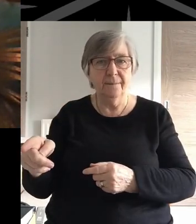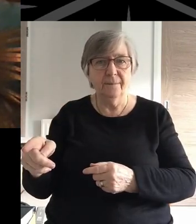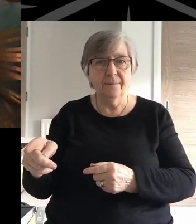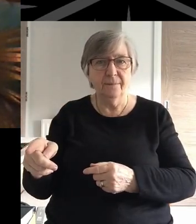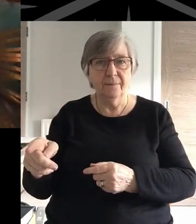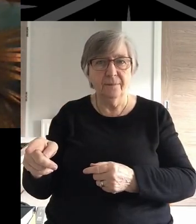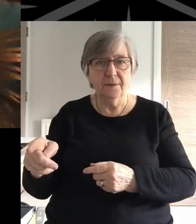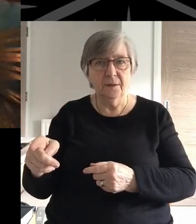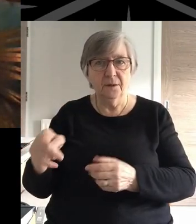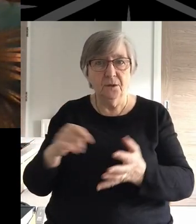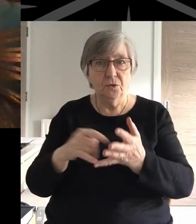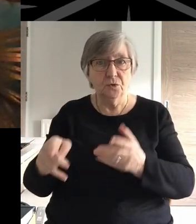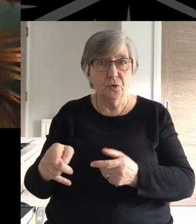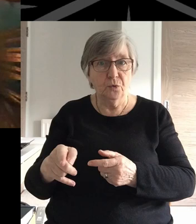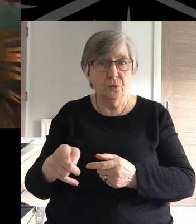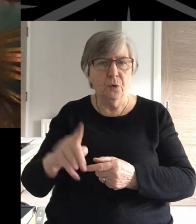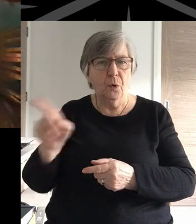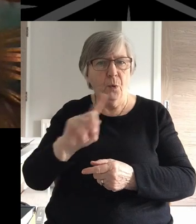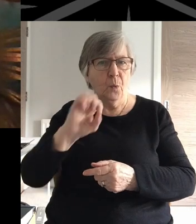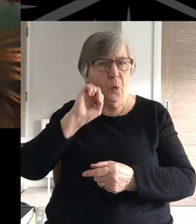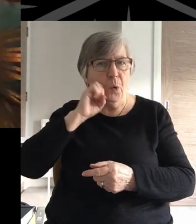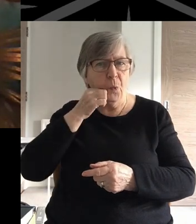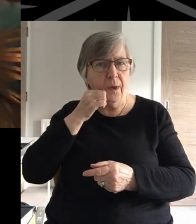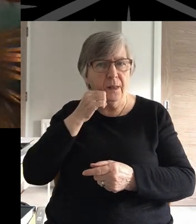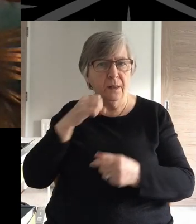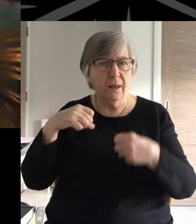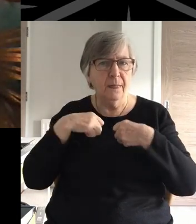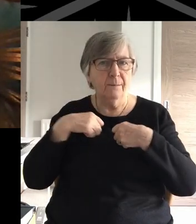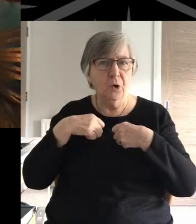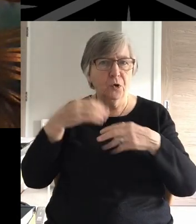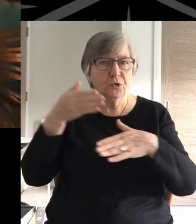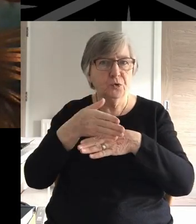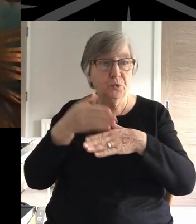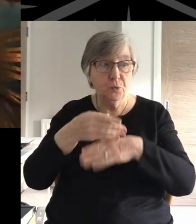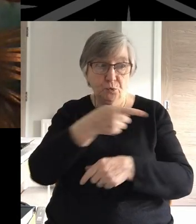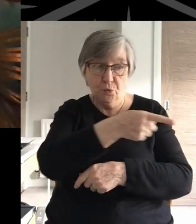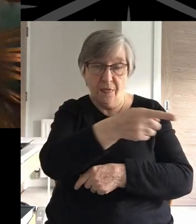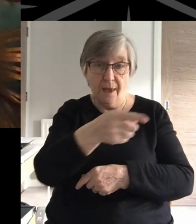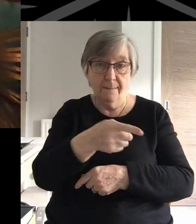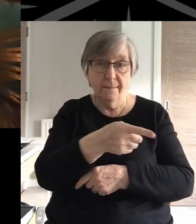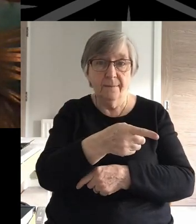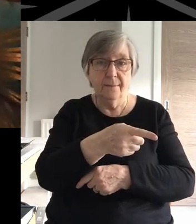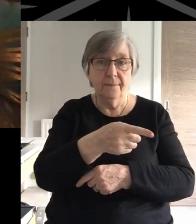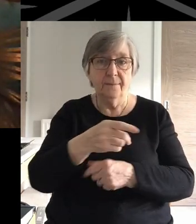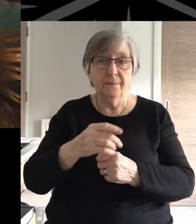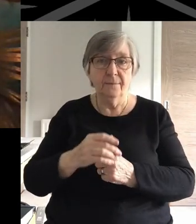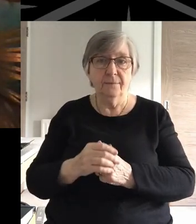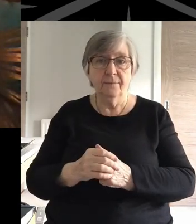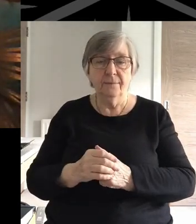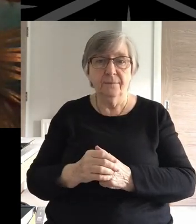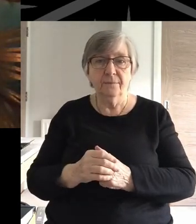him. Therefore, what will the owner of the vineyard do to them?